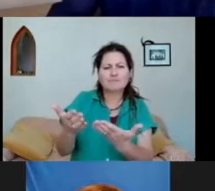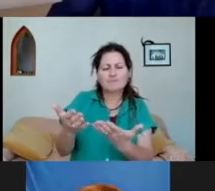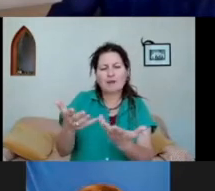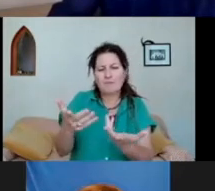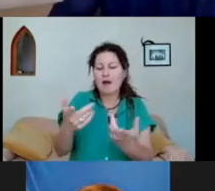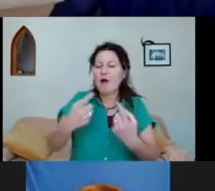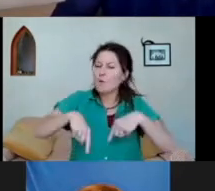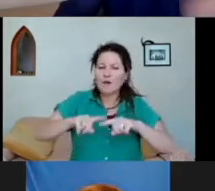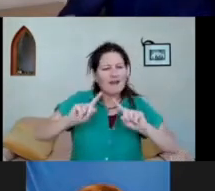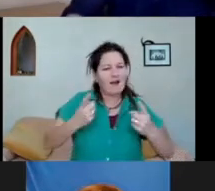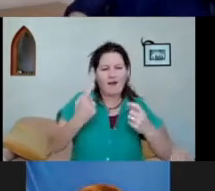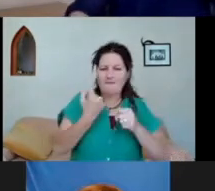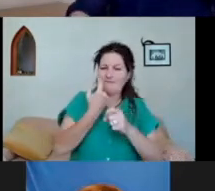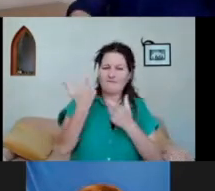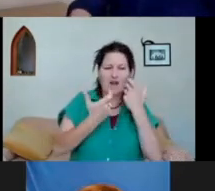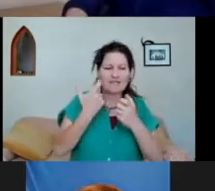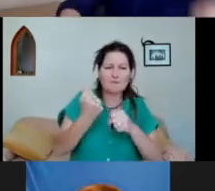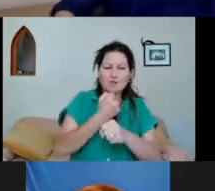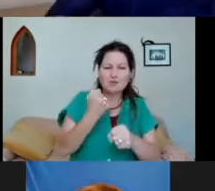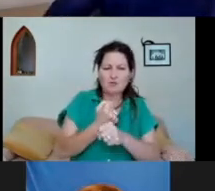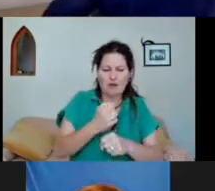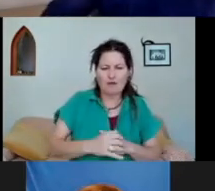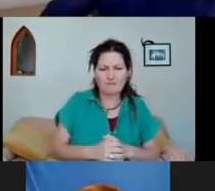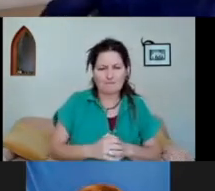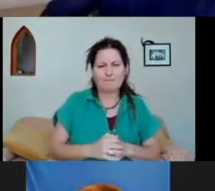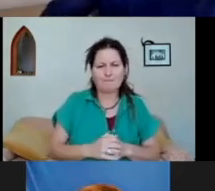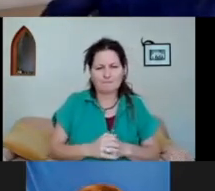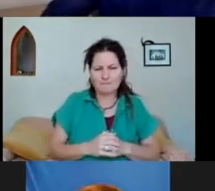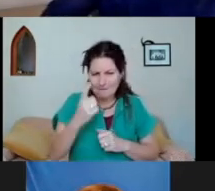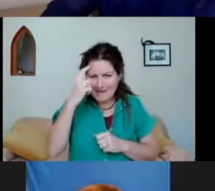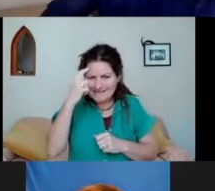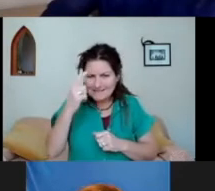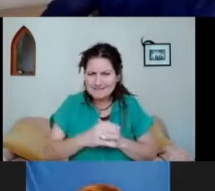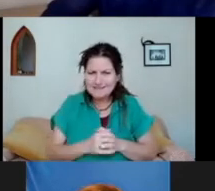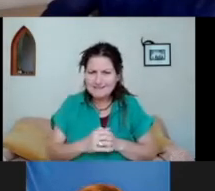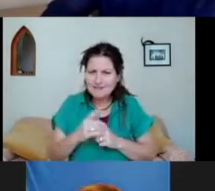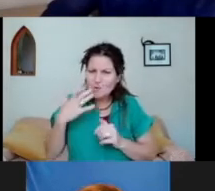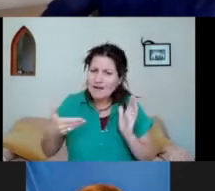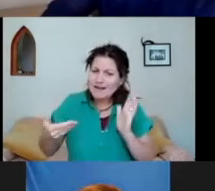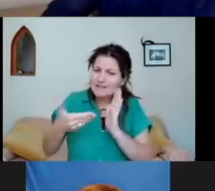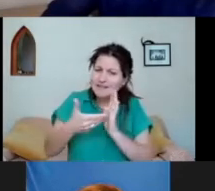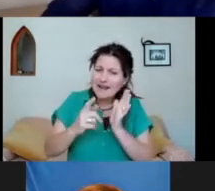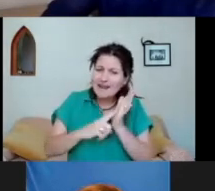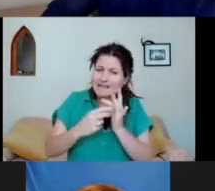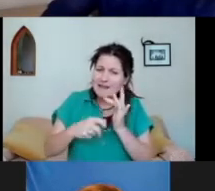them after the bid, if you see what I mean. Does that make sense? Do you want to add anything, Linda?